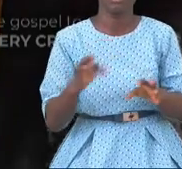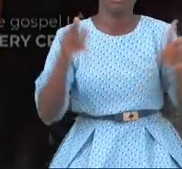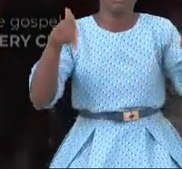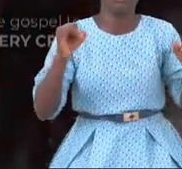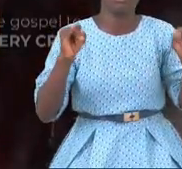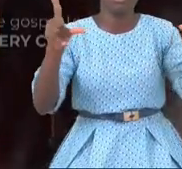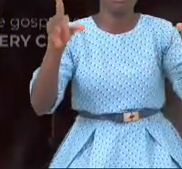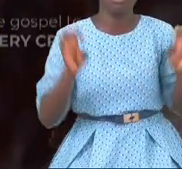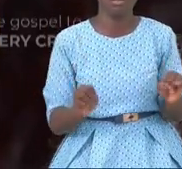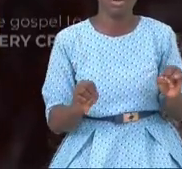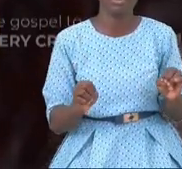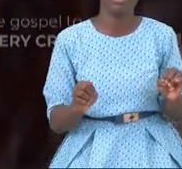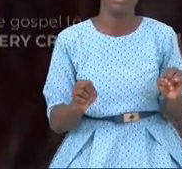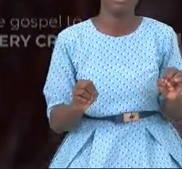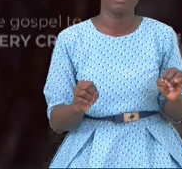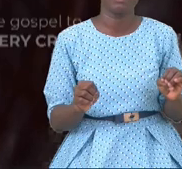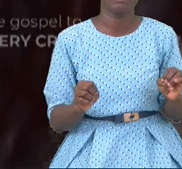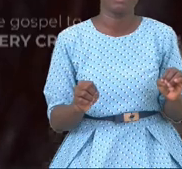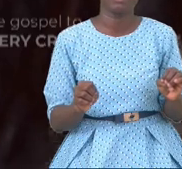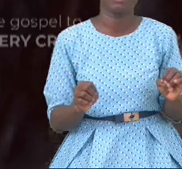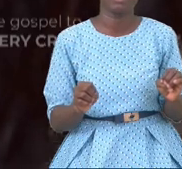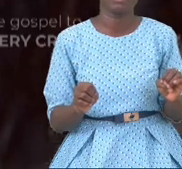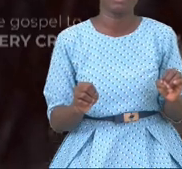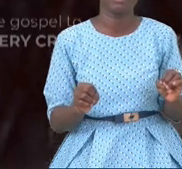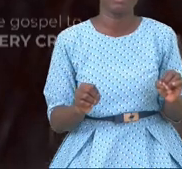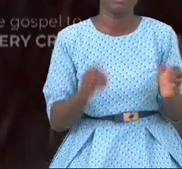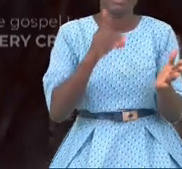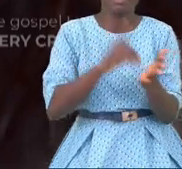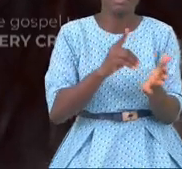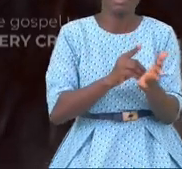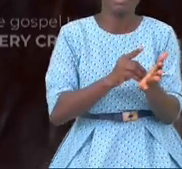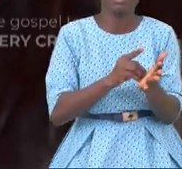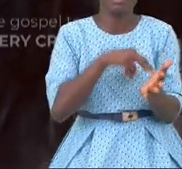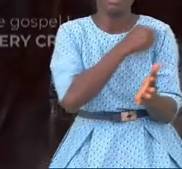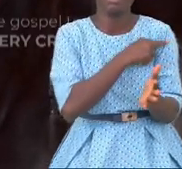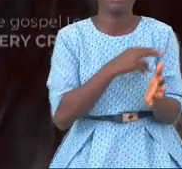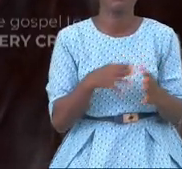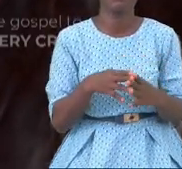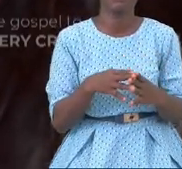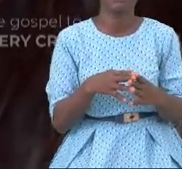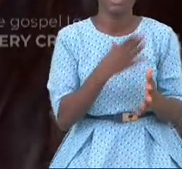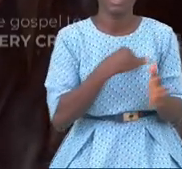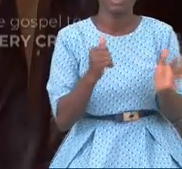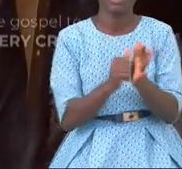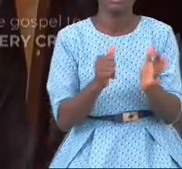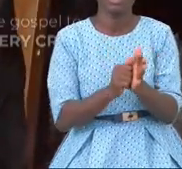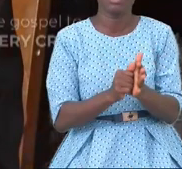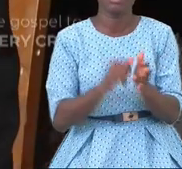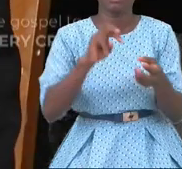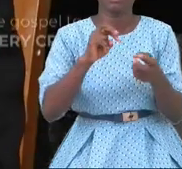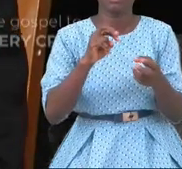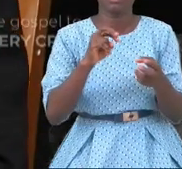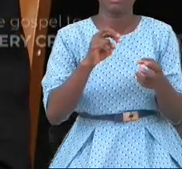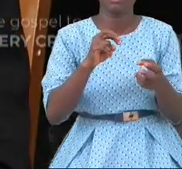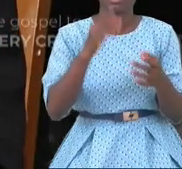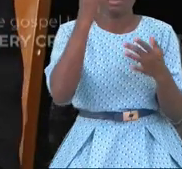And that hemorrhoid is one of the, it's a dangerous disease. It can actually lead to death. To say he was healed